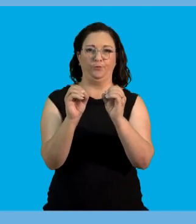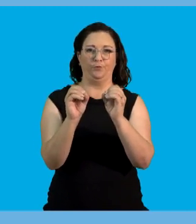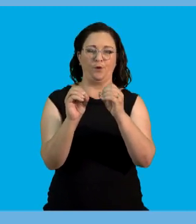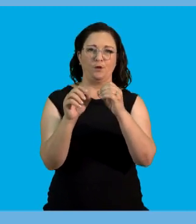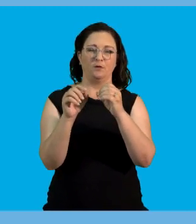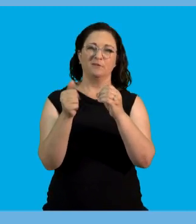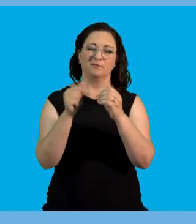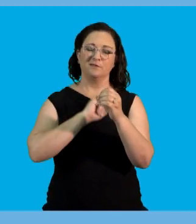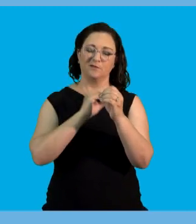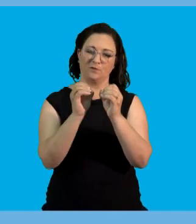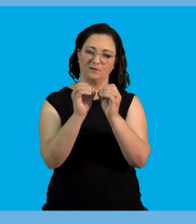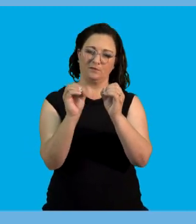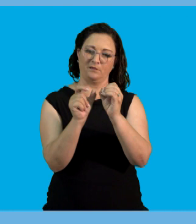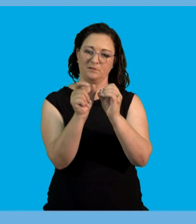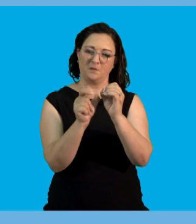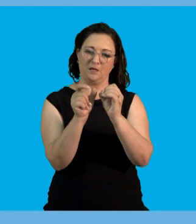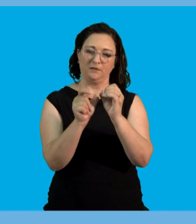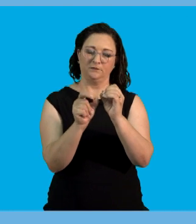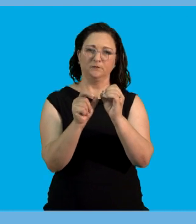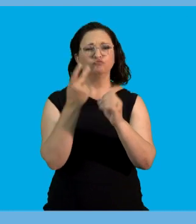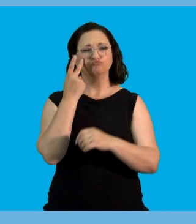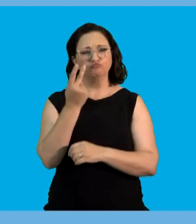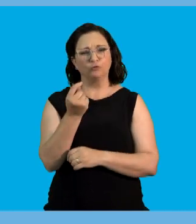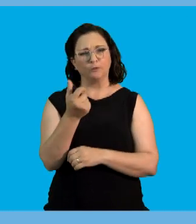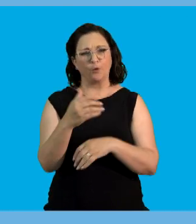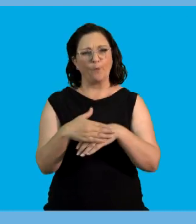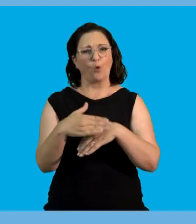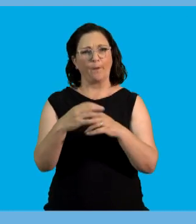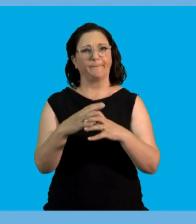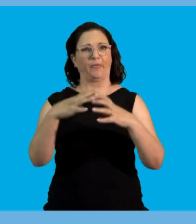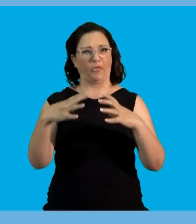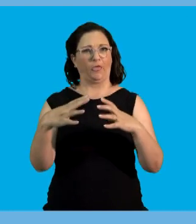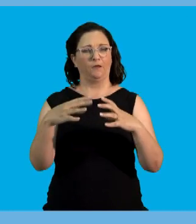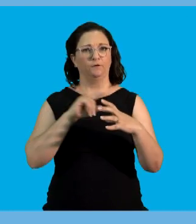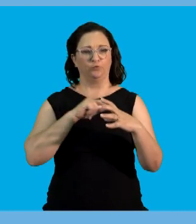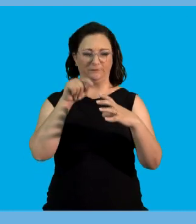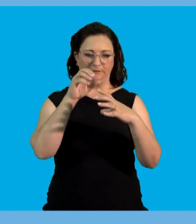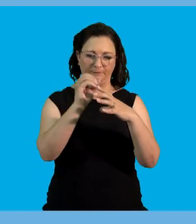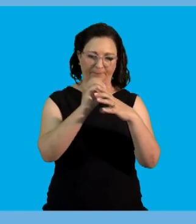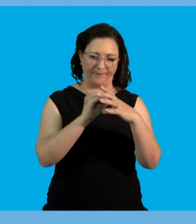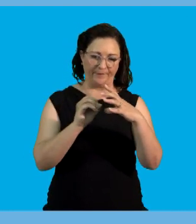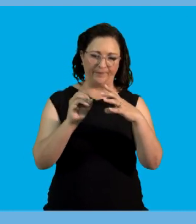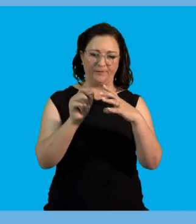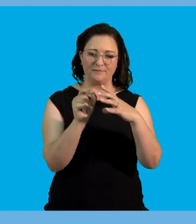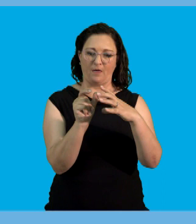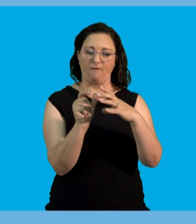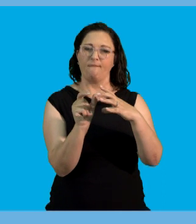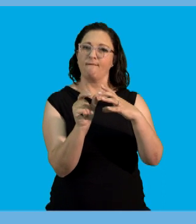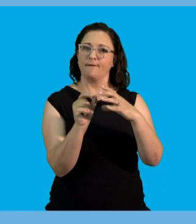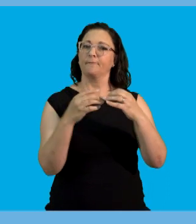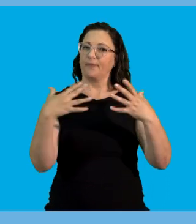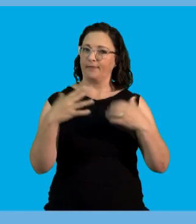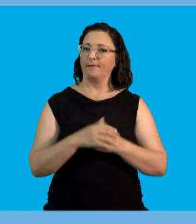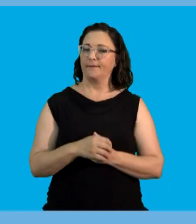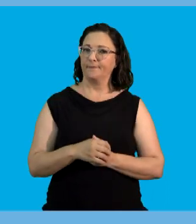increased. So if the spaces are increased, the particle will appear to be larger because of the spaces between them. So when it becomes